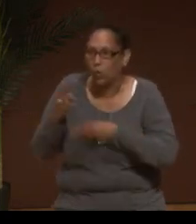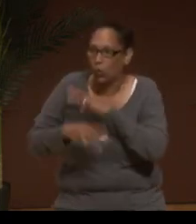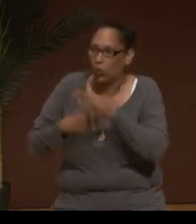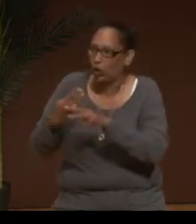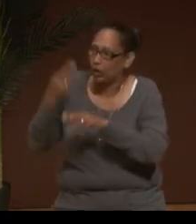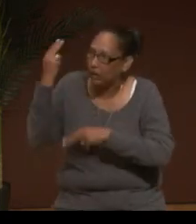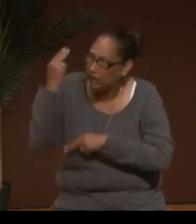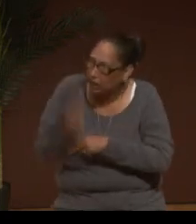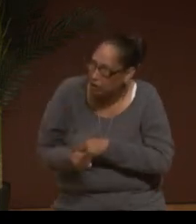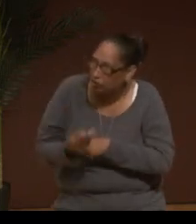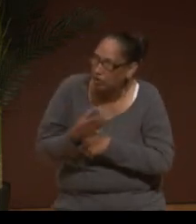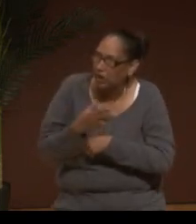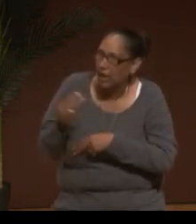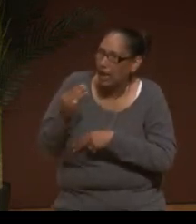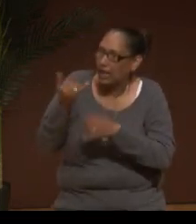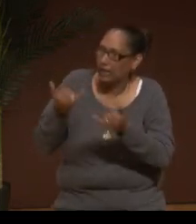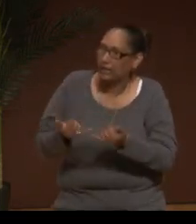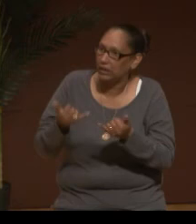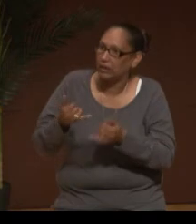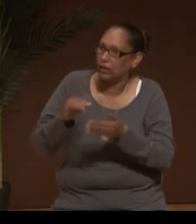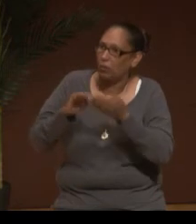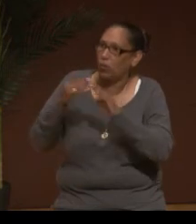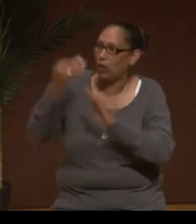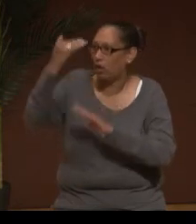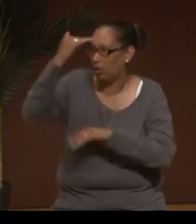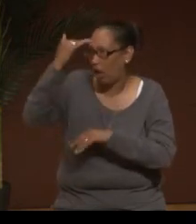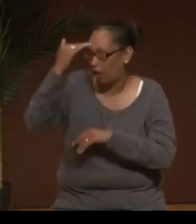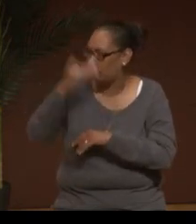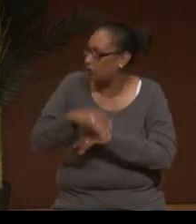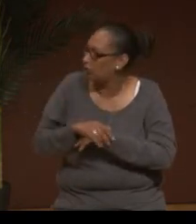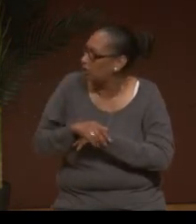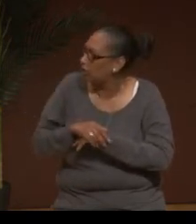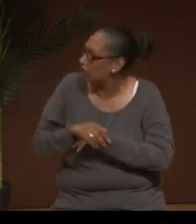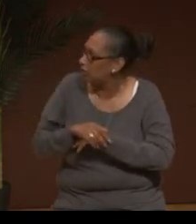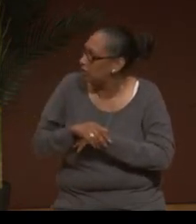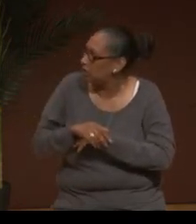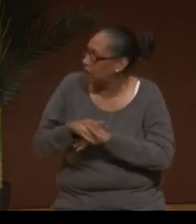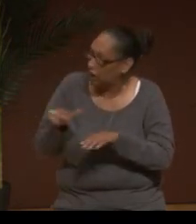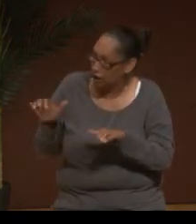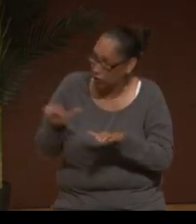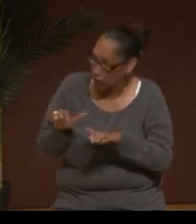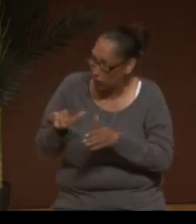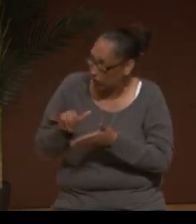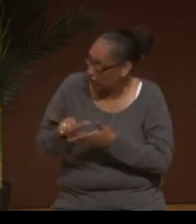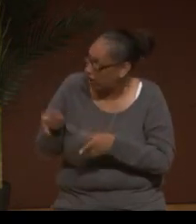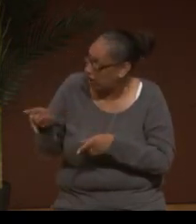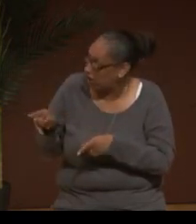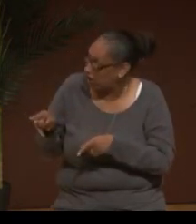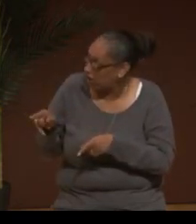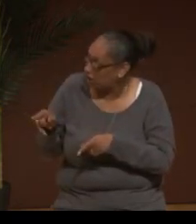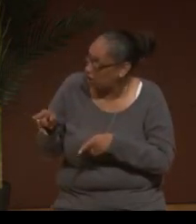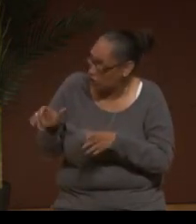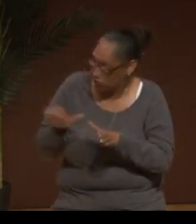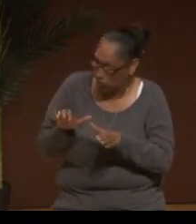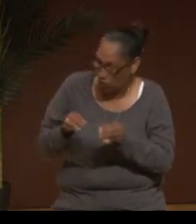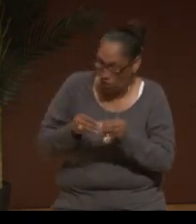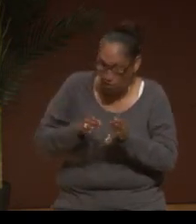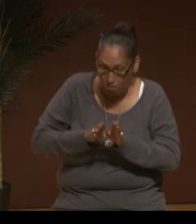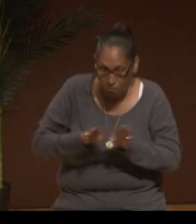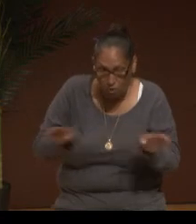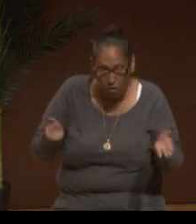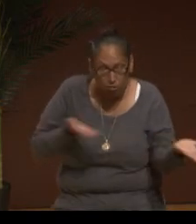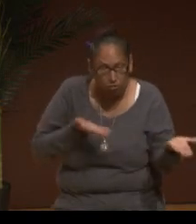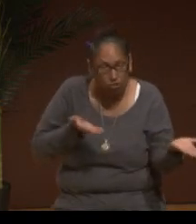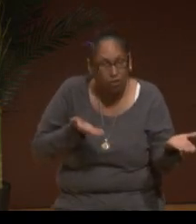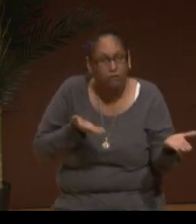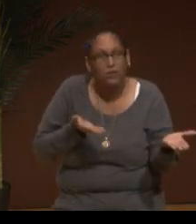and existing community knowledge be our guide here. In doing this, I think, will also be do the broader service of helping